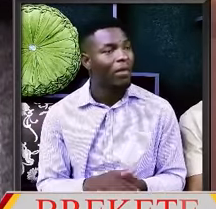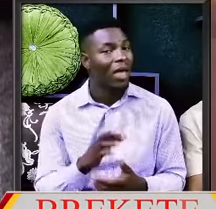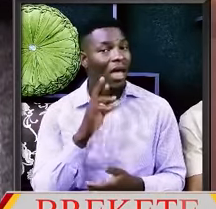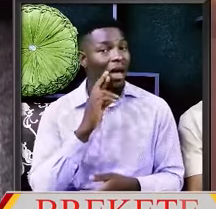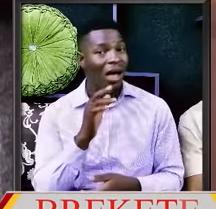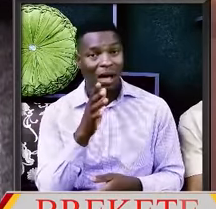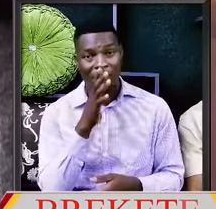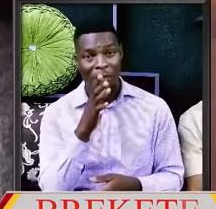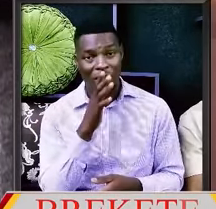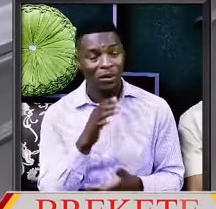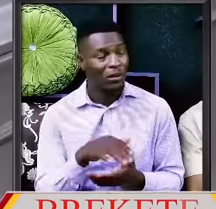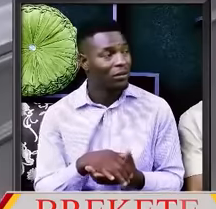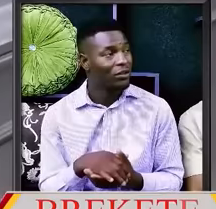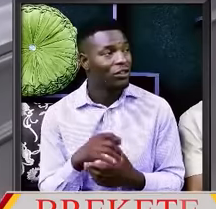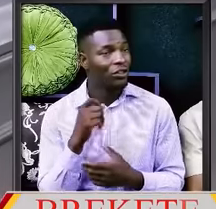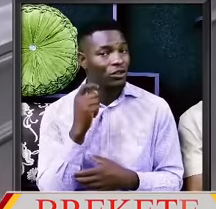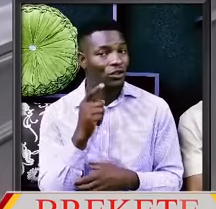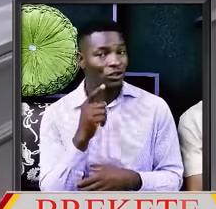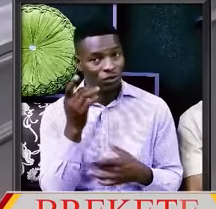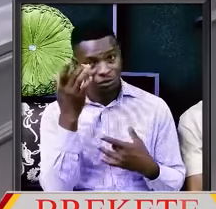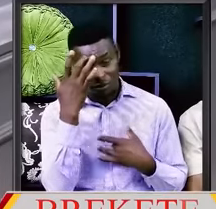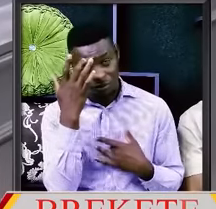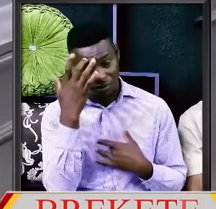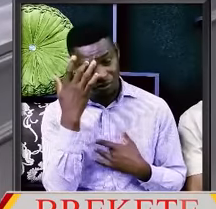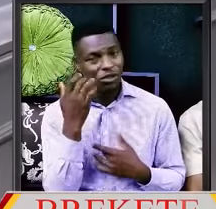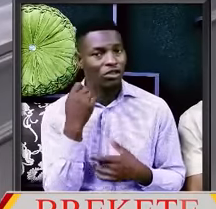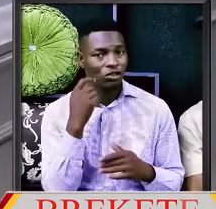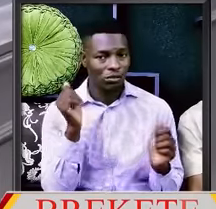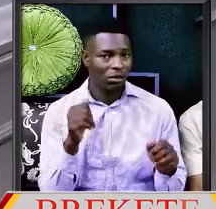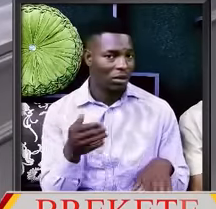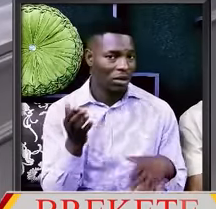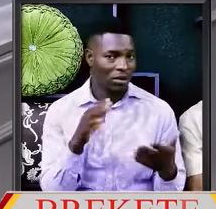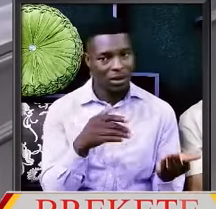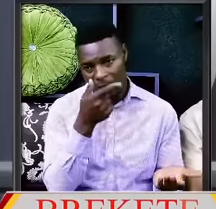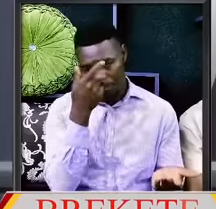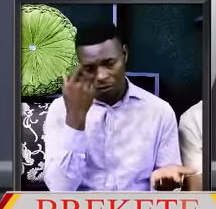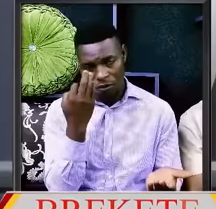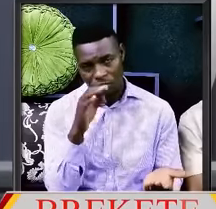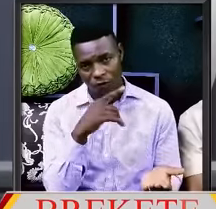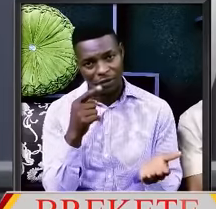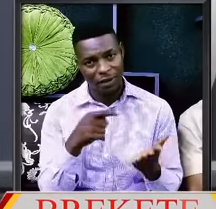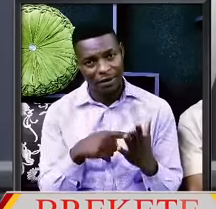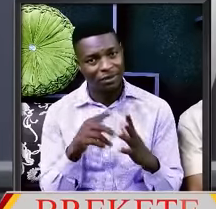Her mother now, she be nowhere. She feel die because of this thing.